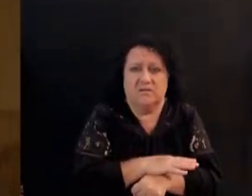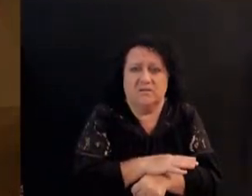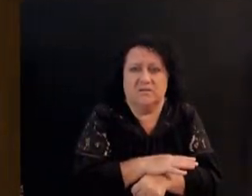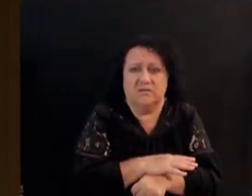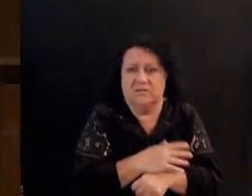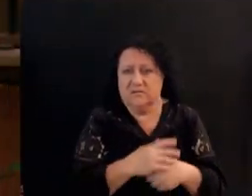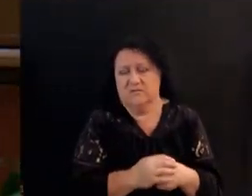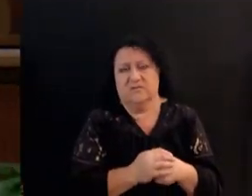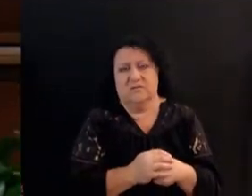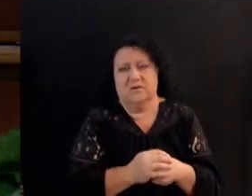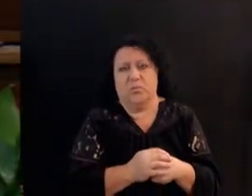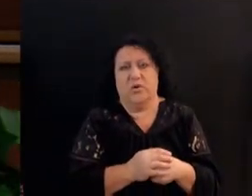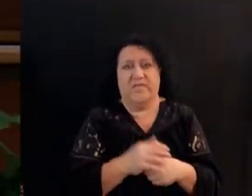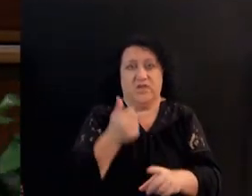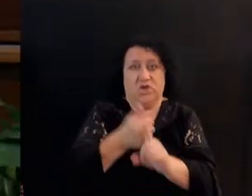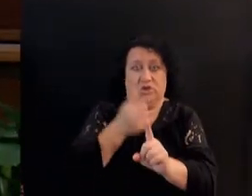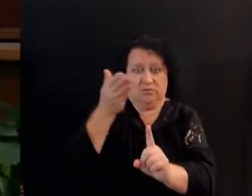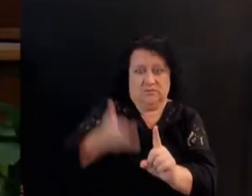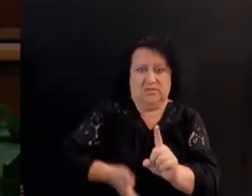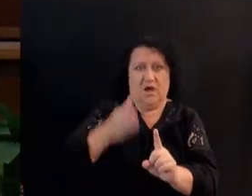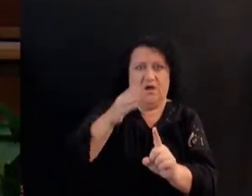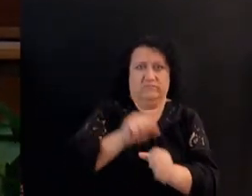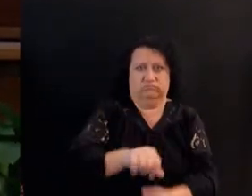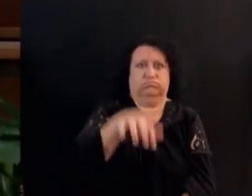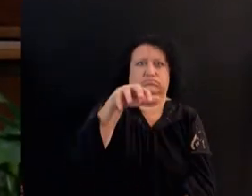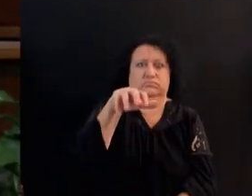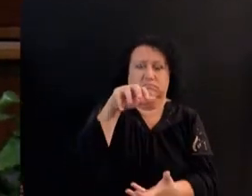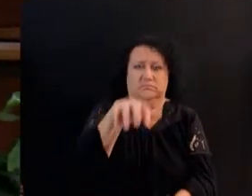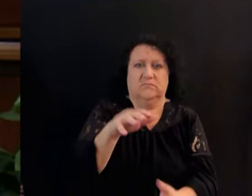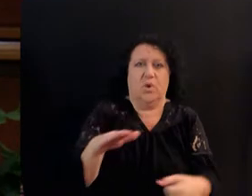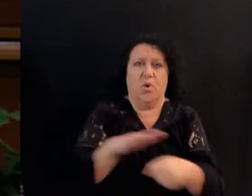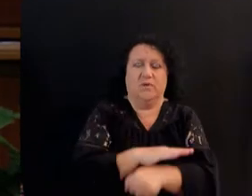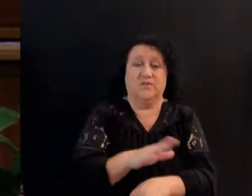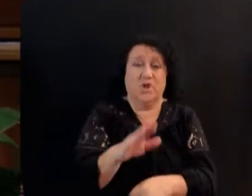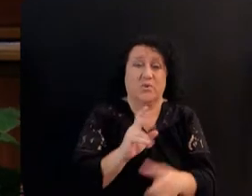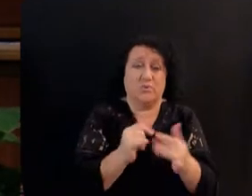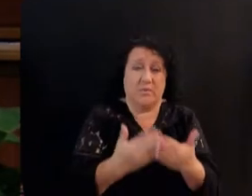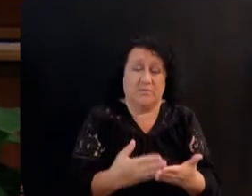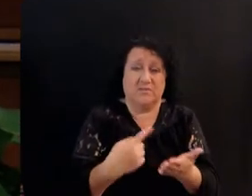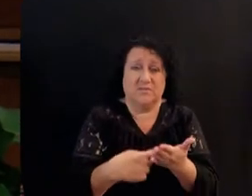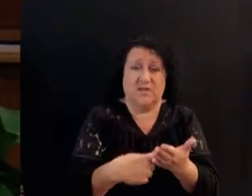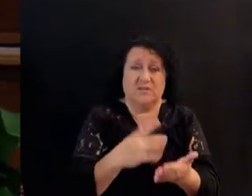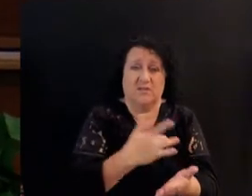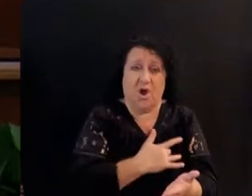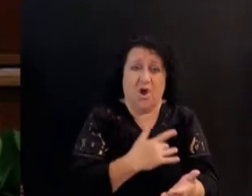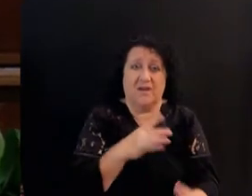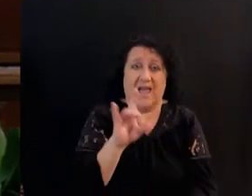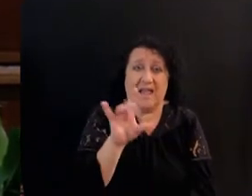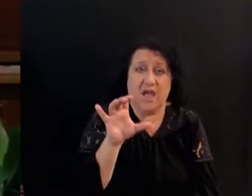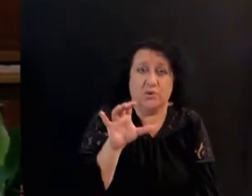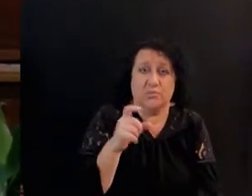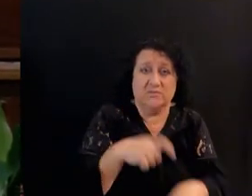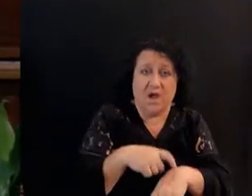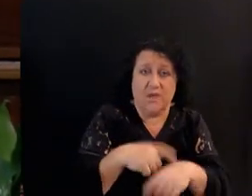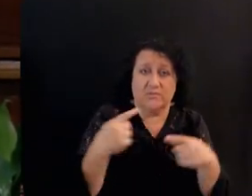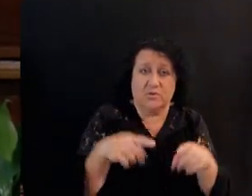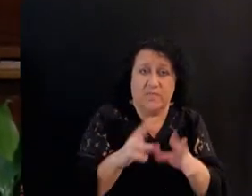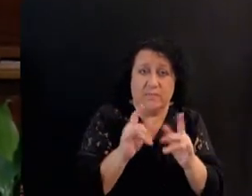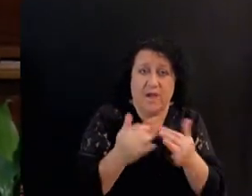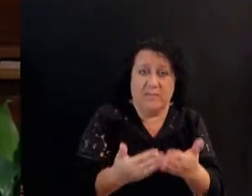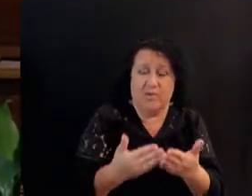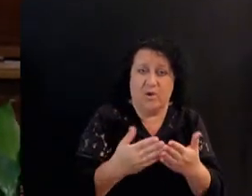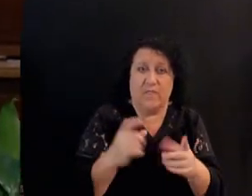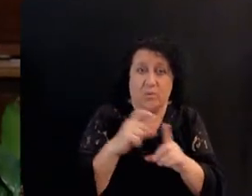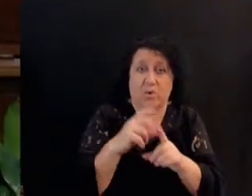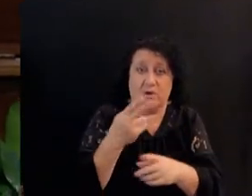of who you are. When the scriptures talk about our heart, 800 times throughout the Bible, the word heart is used, and it never has to